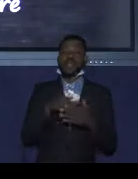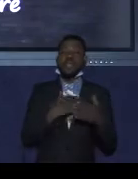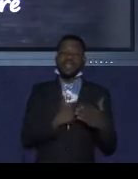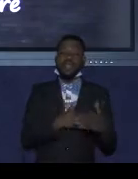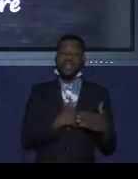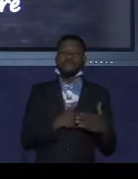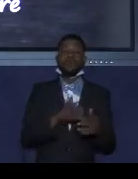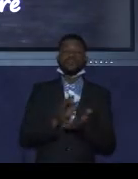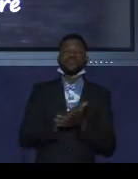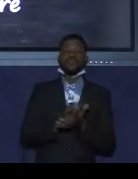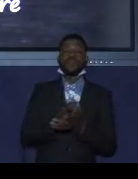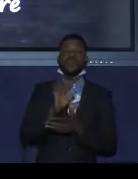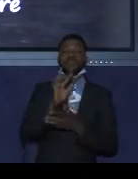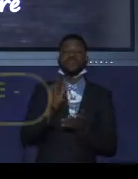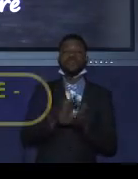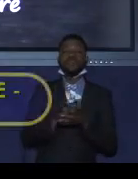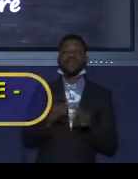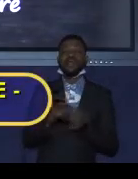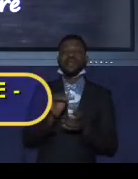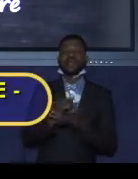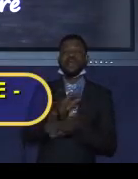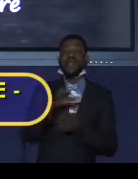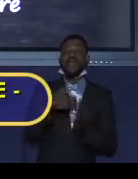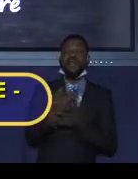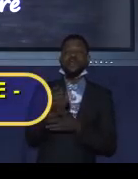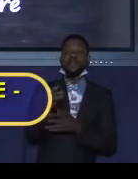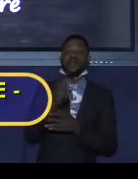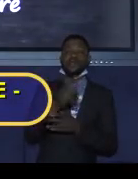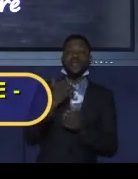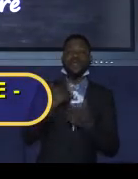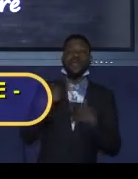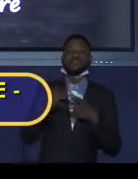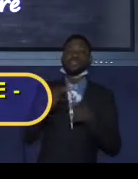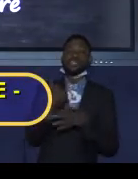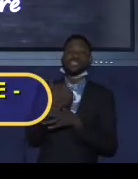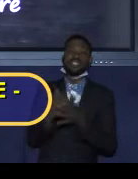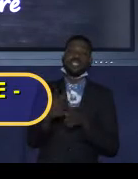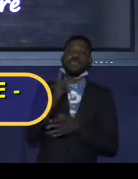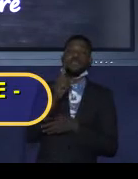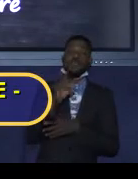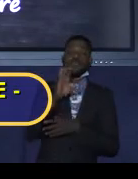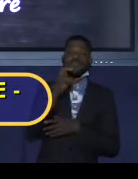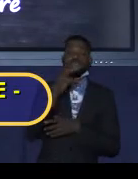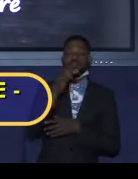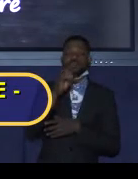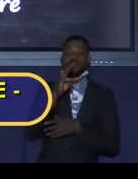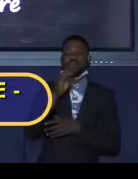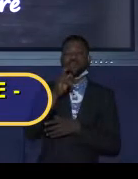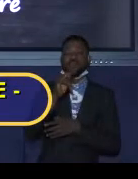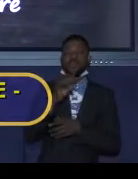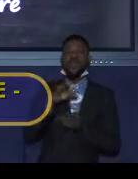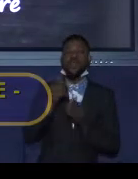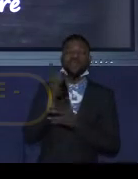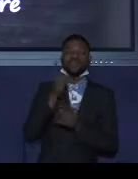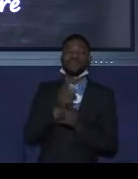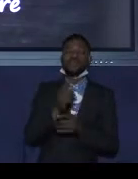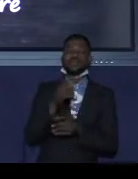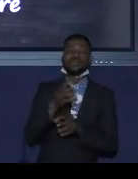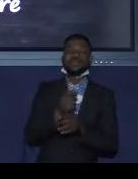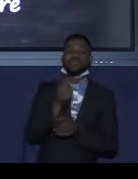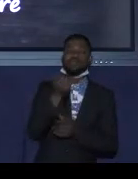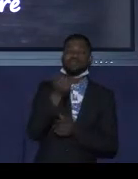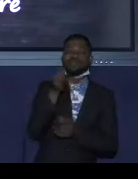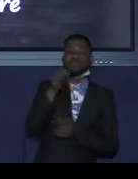then the neighboring school, and 3 schools like that. All of you together have to share 1 chivita. You know, you all just get perhaps a drop